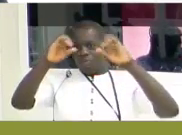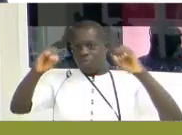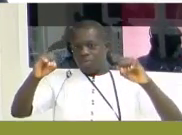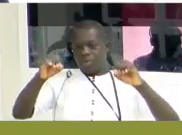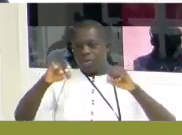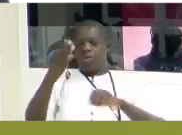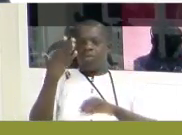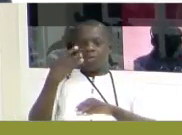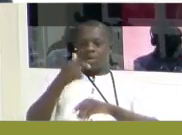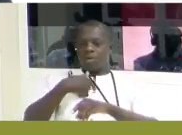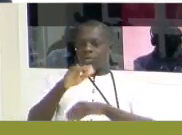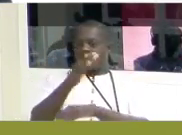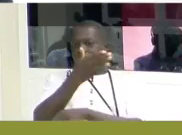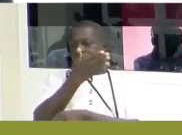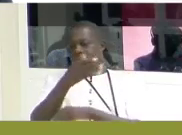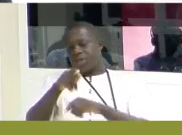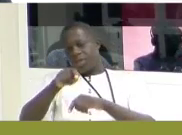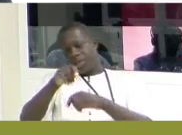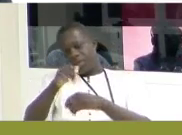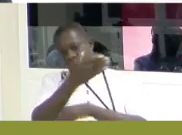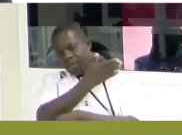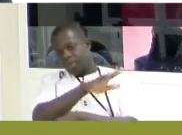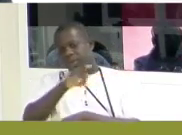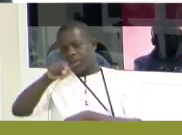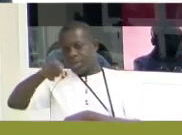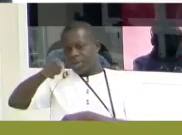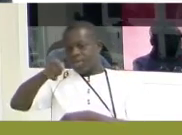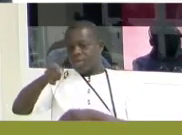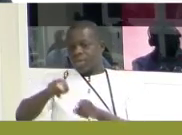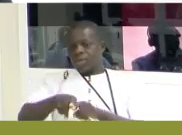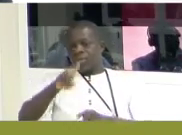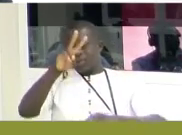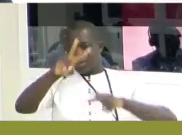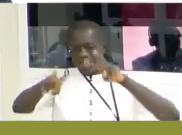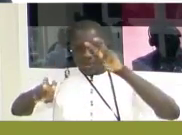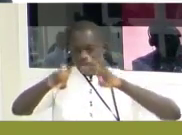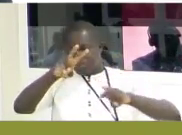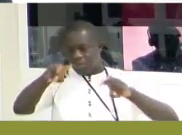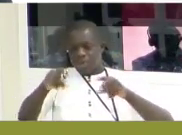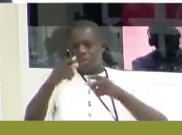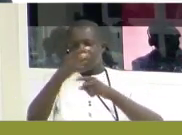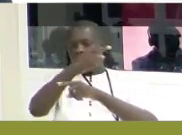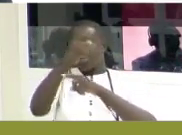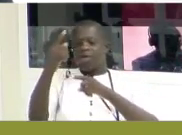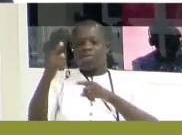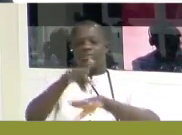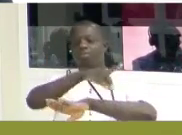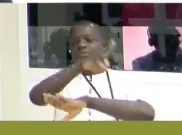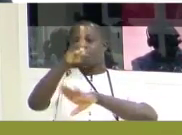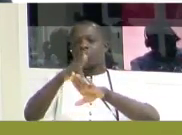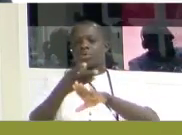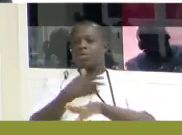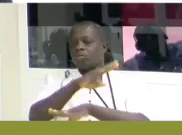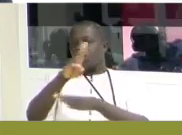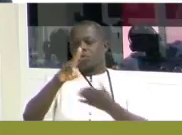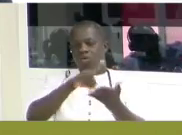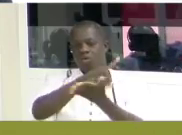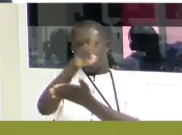me. So I opened the office, they searched everywhere. There was no document trace. From there, we